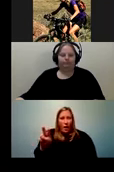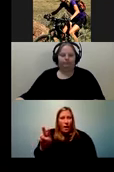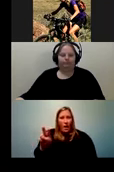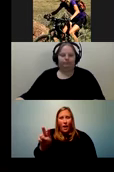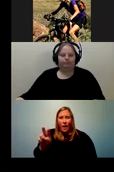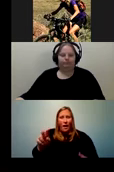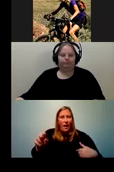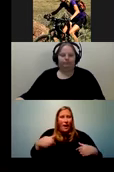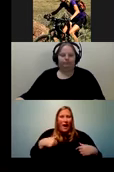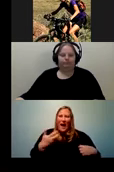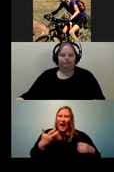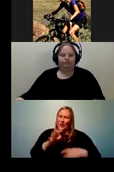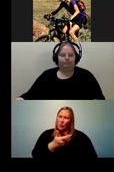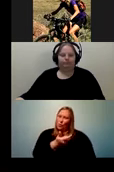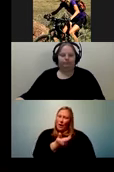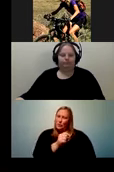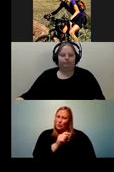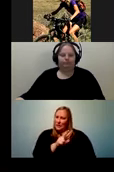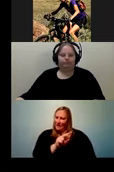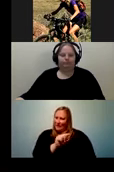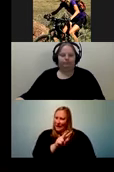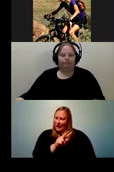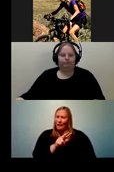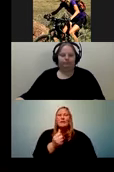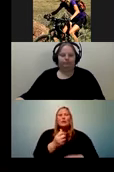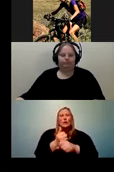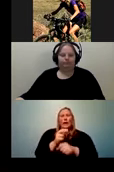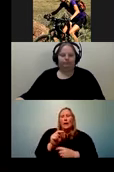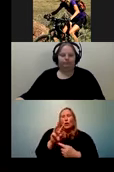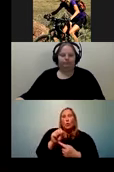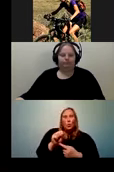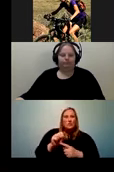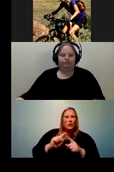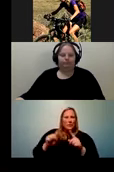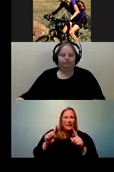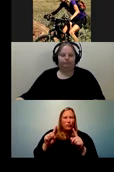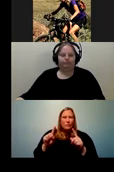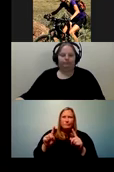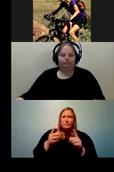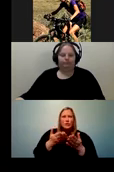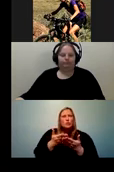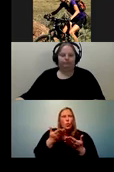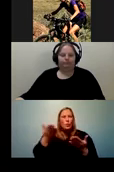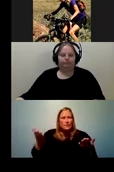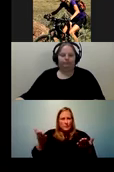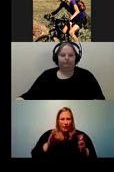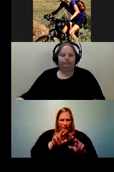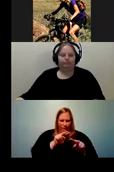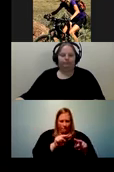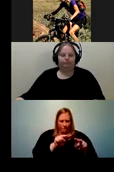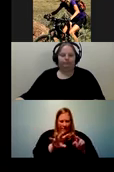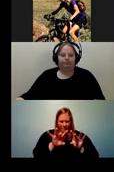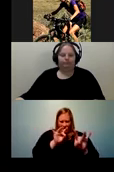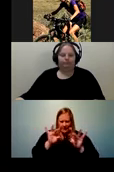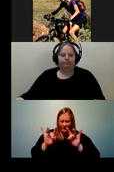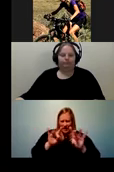I don't watch TV, but I try to get news from as many different sources as possible to try to balance